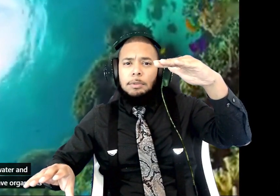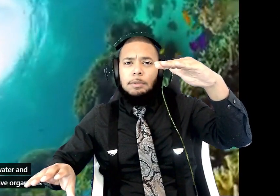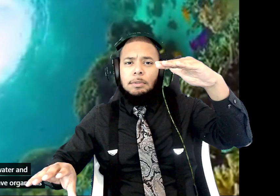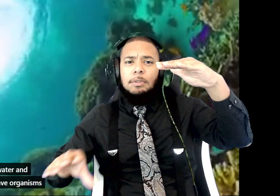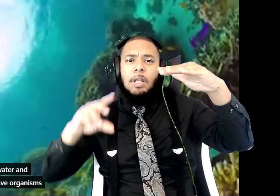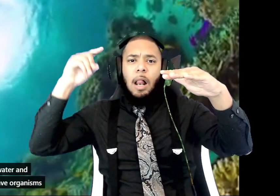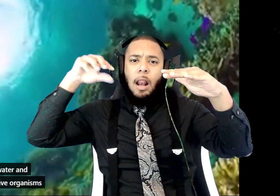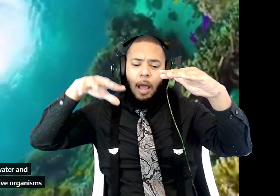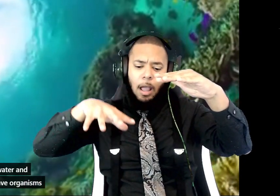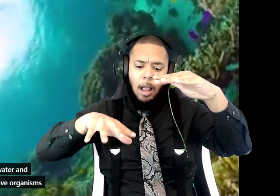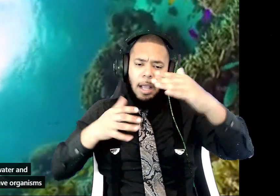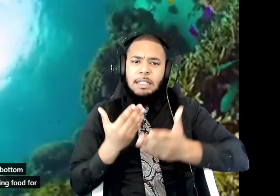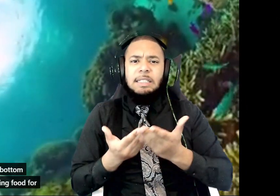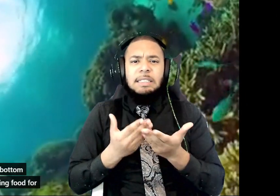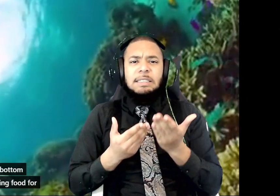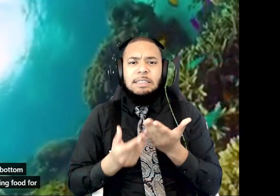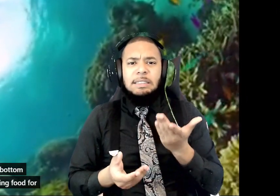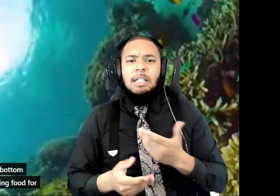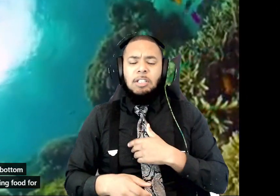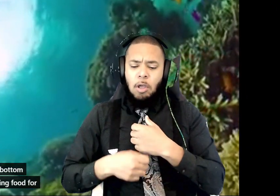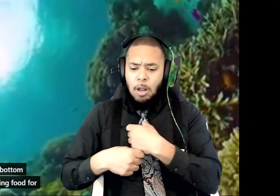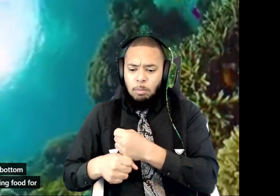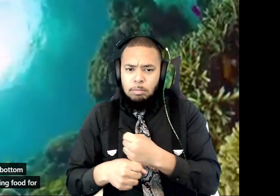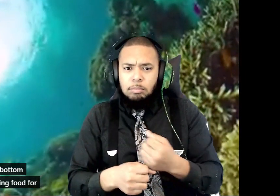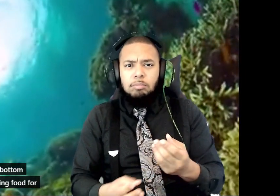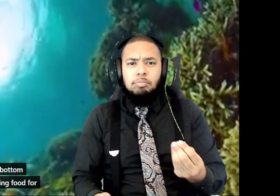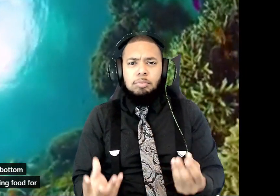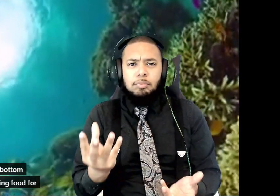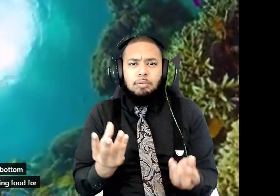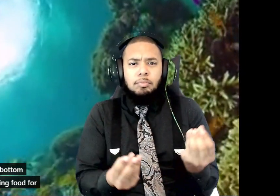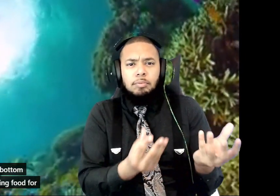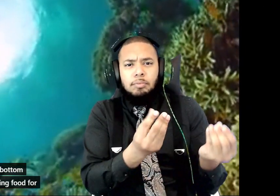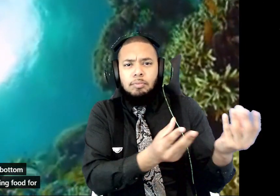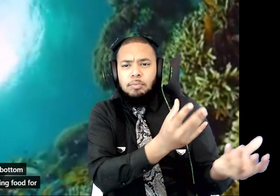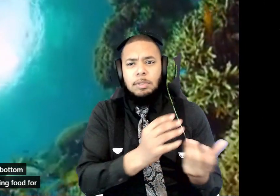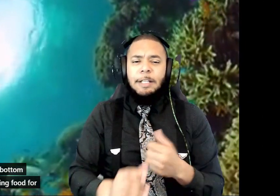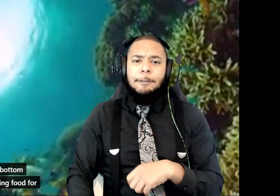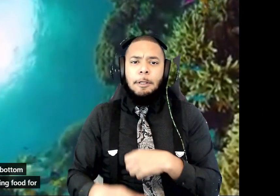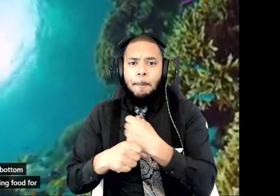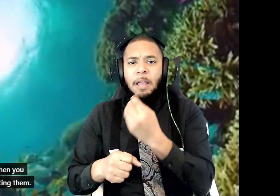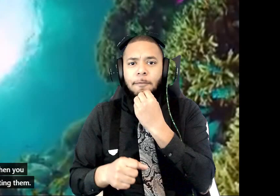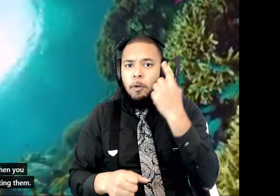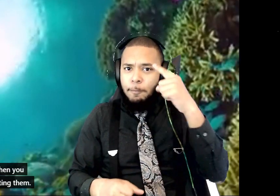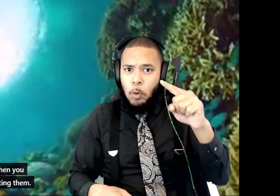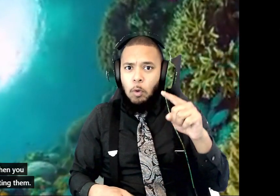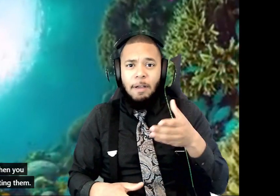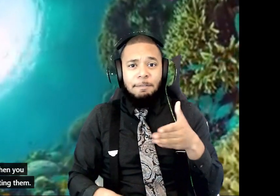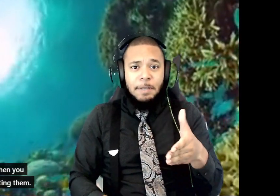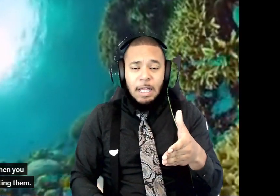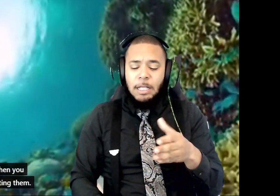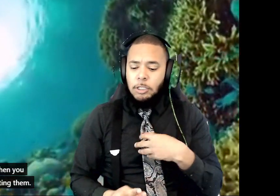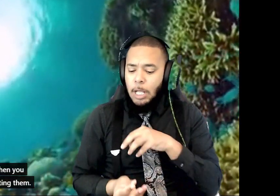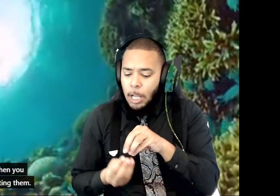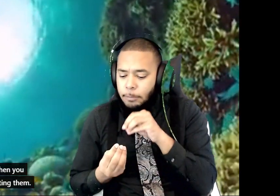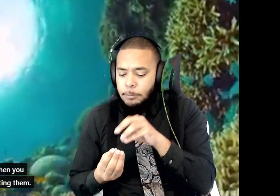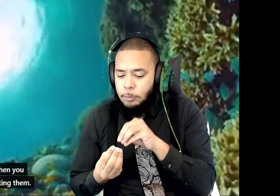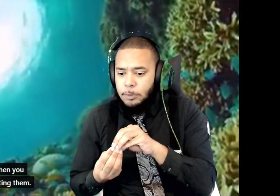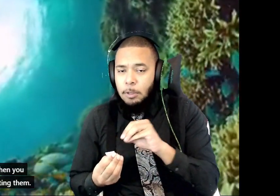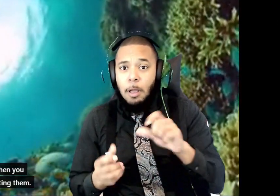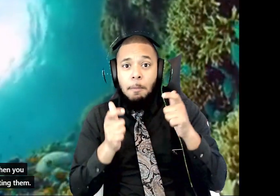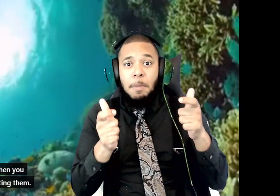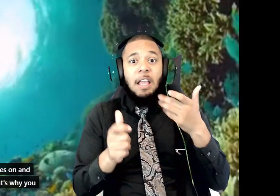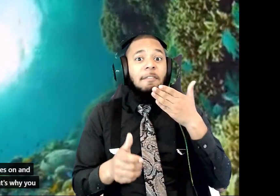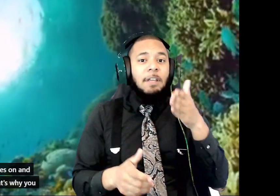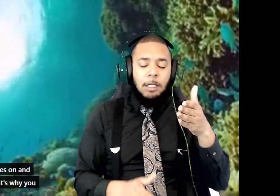light penetrates, so you have organisms that are growing on the bottom of the ocean. They're producing food for fish that eat them, and then you have larger fish